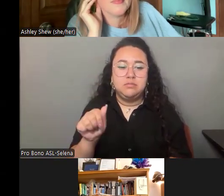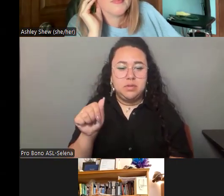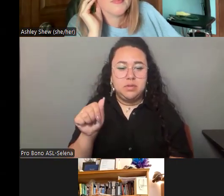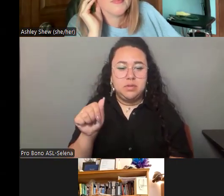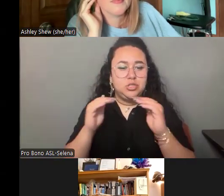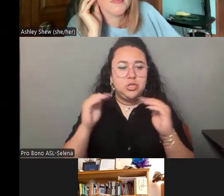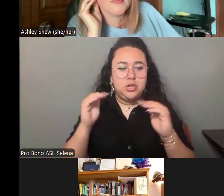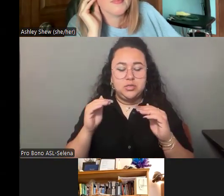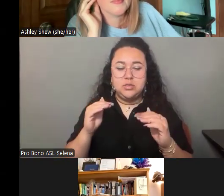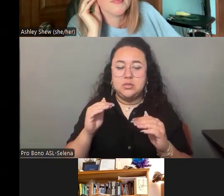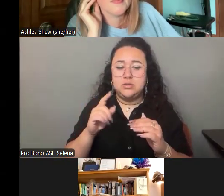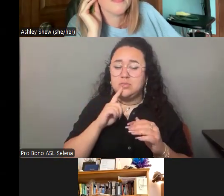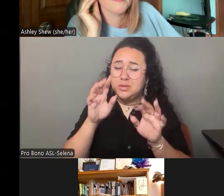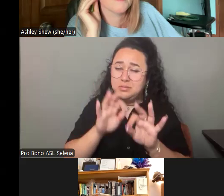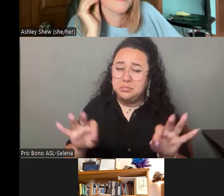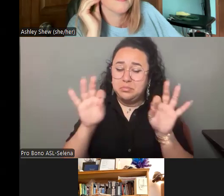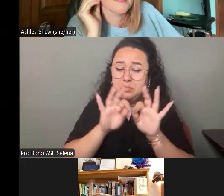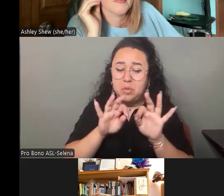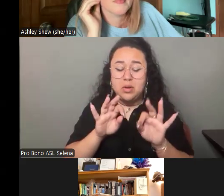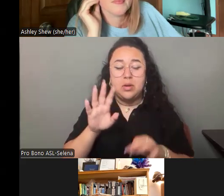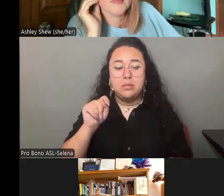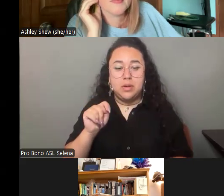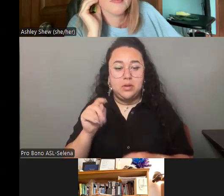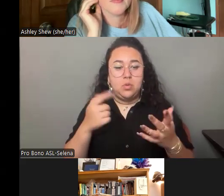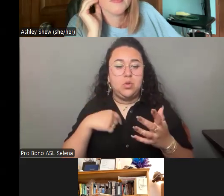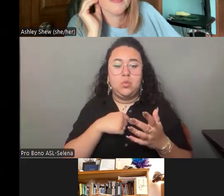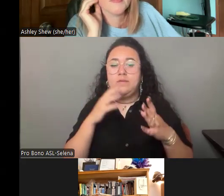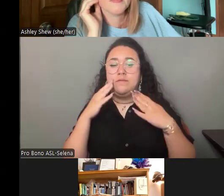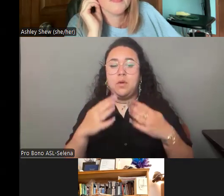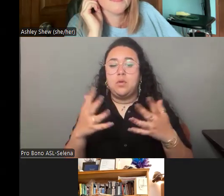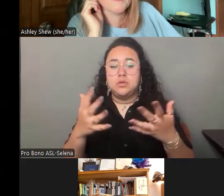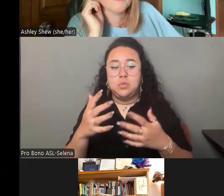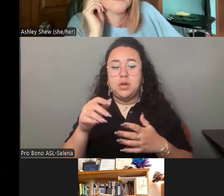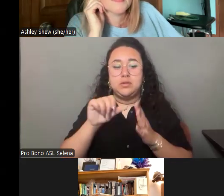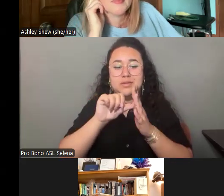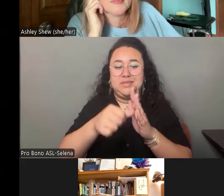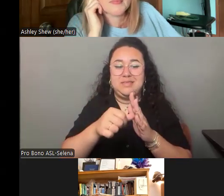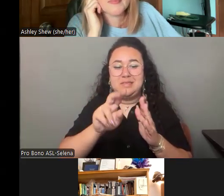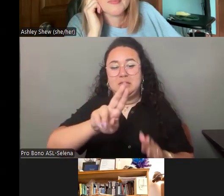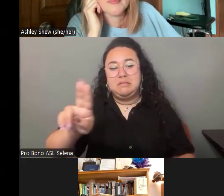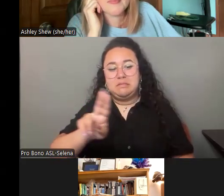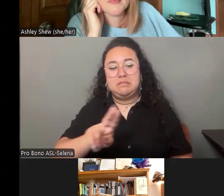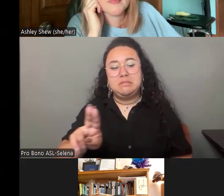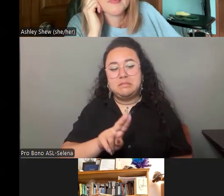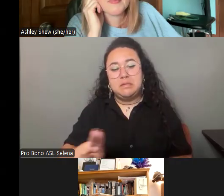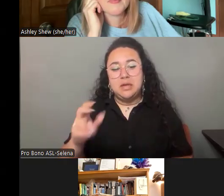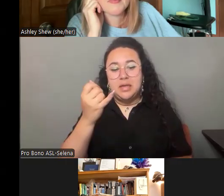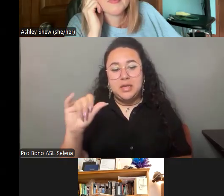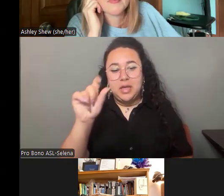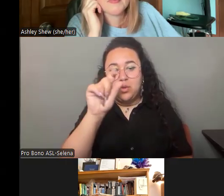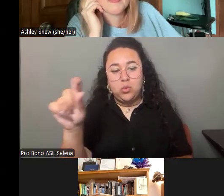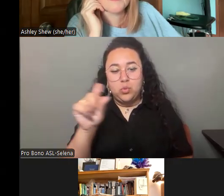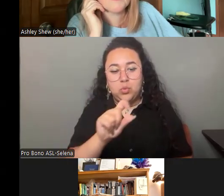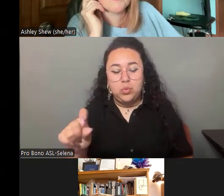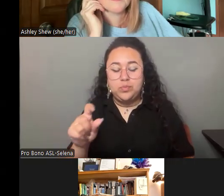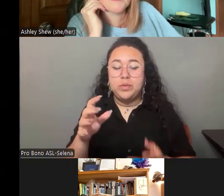all deeply important, but the ones that we kind of focus on here are highlighted on the screen. Leadership of the most